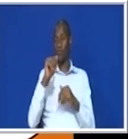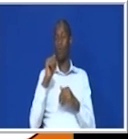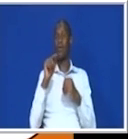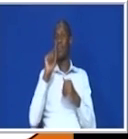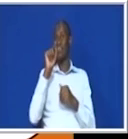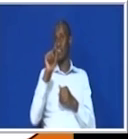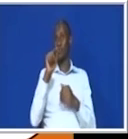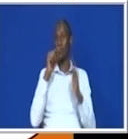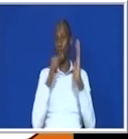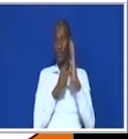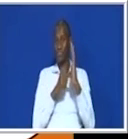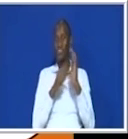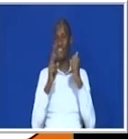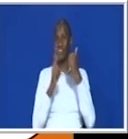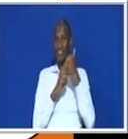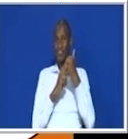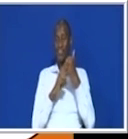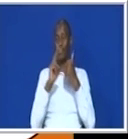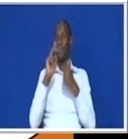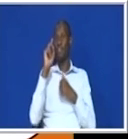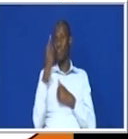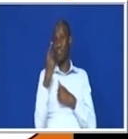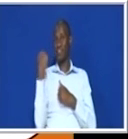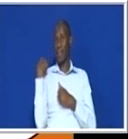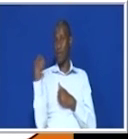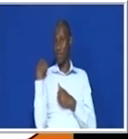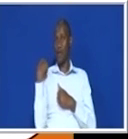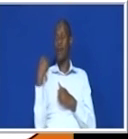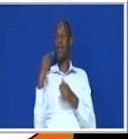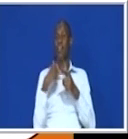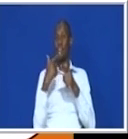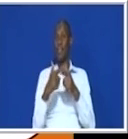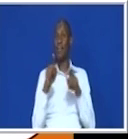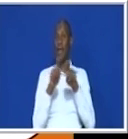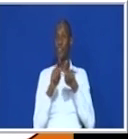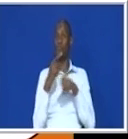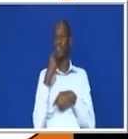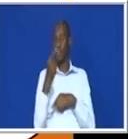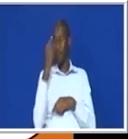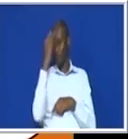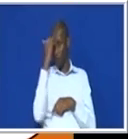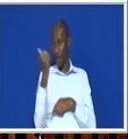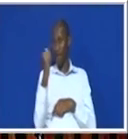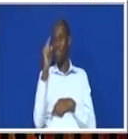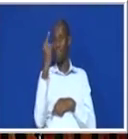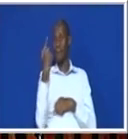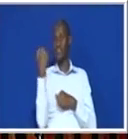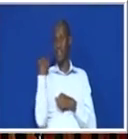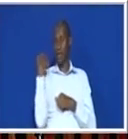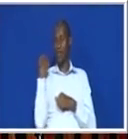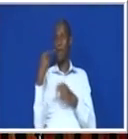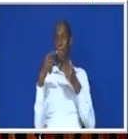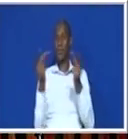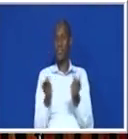decimal point. 7 is our first number. And as we said, because the first number is in the